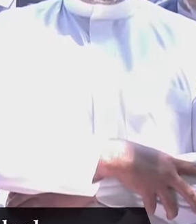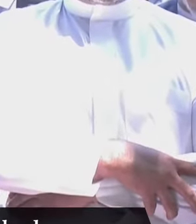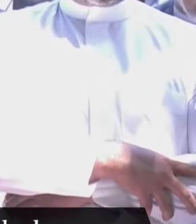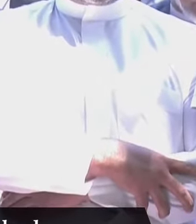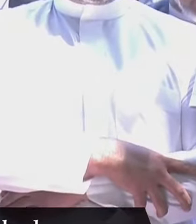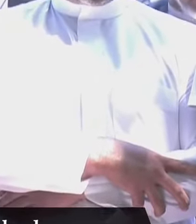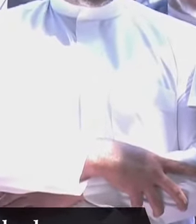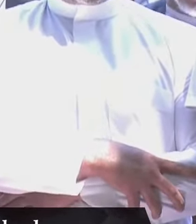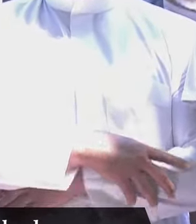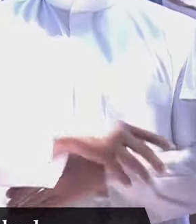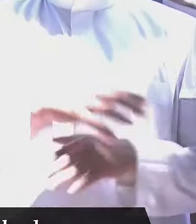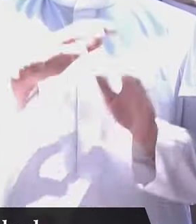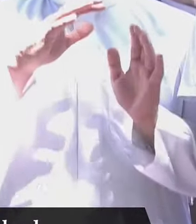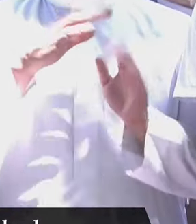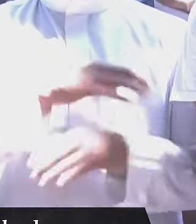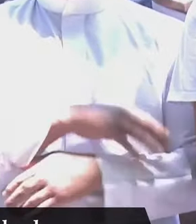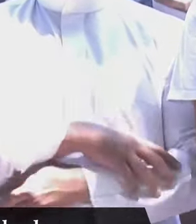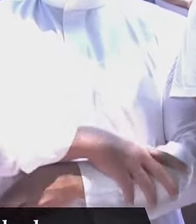Allahu Akbar.